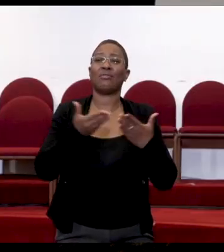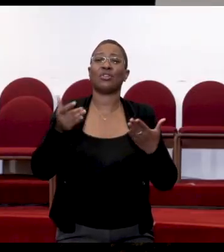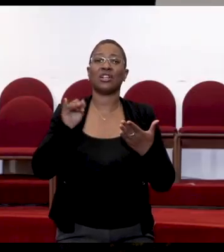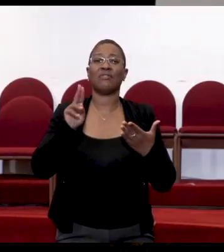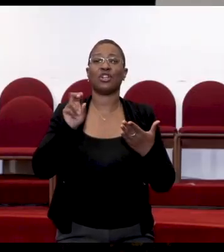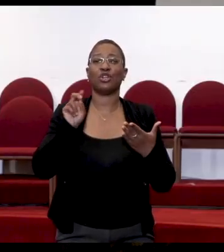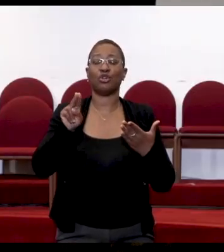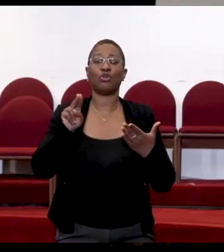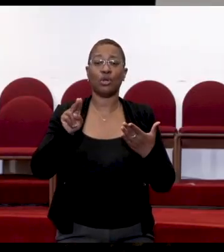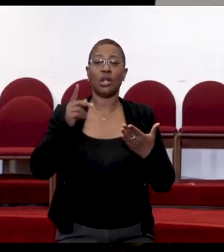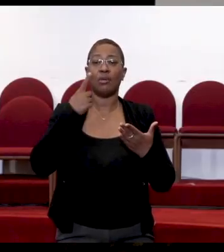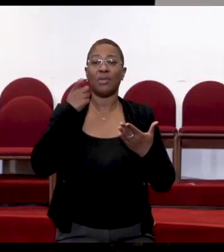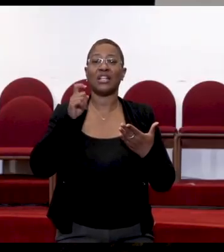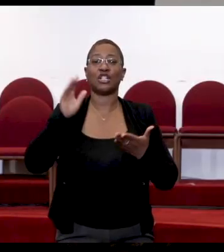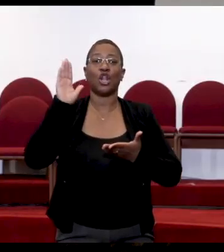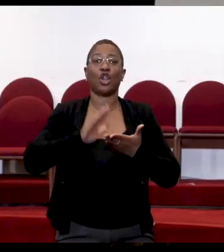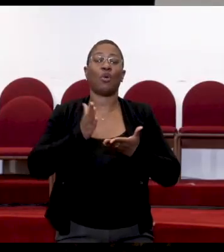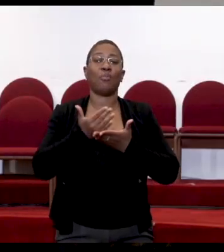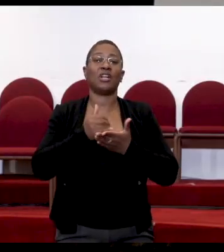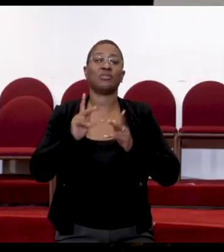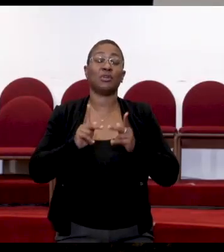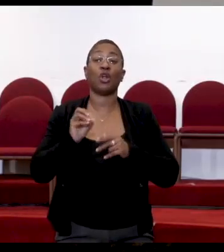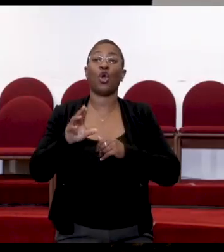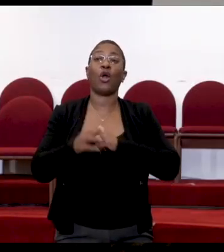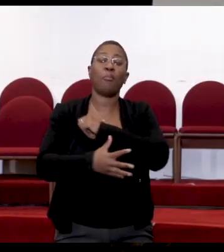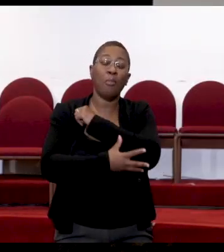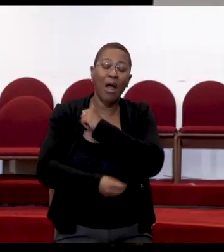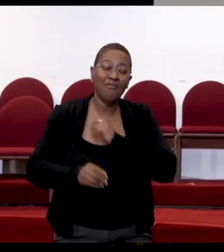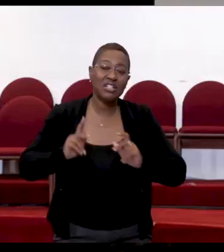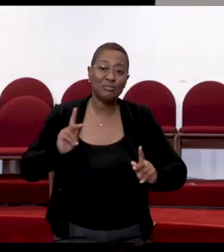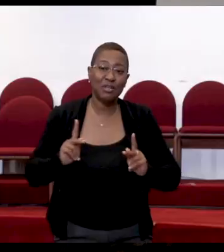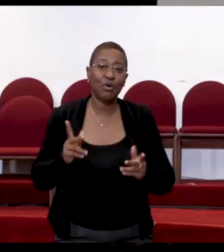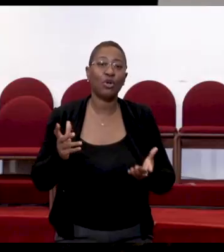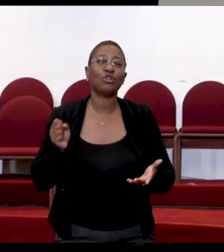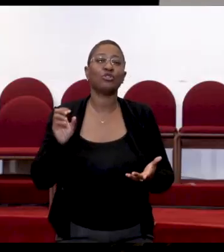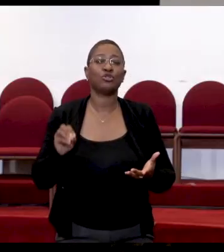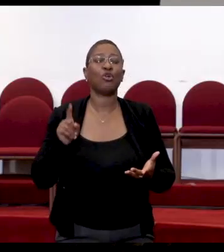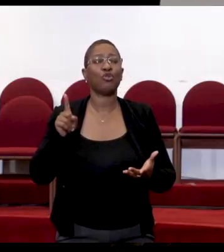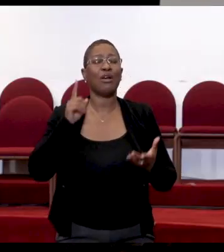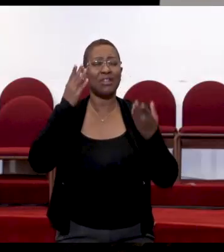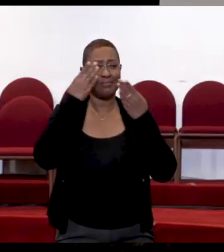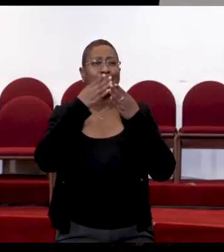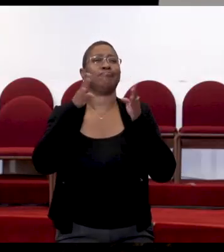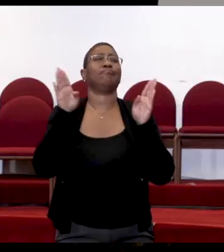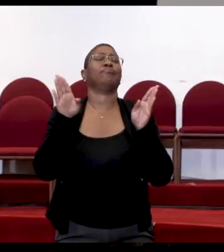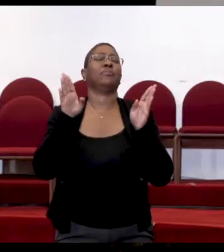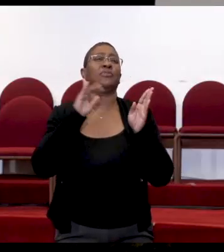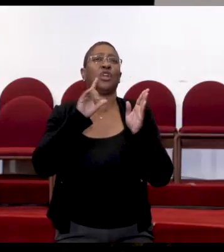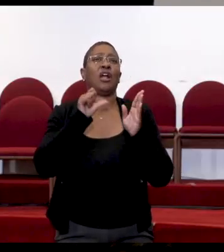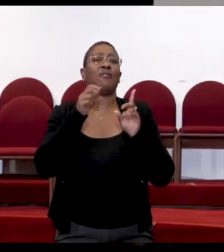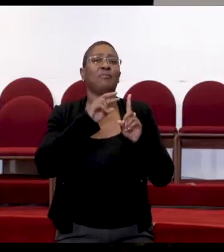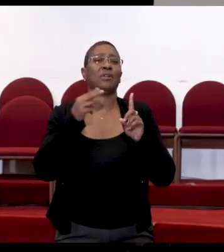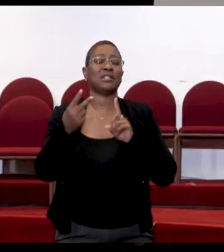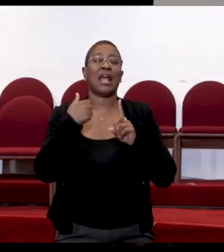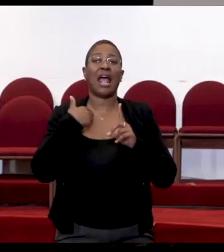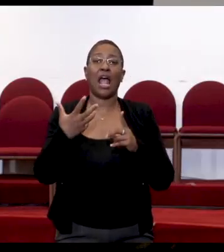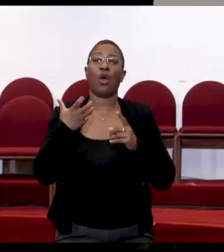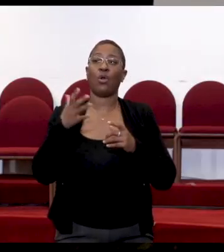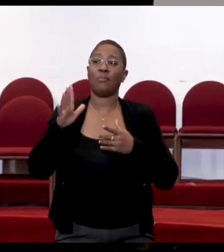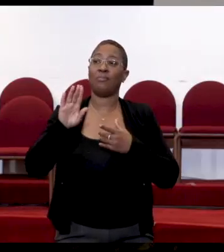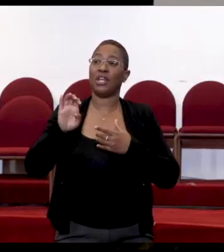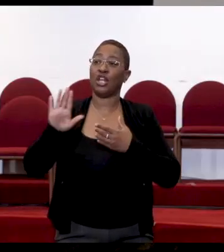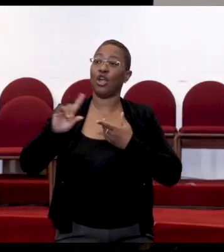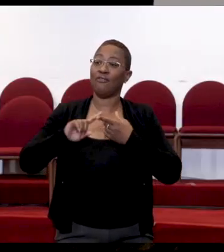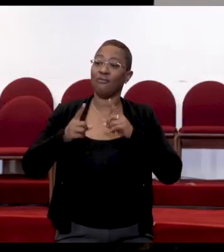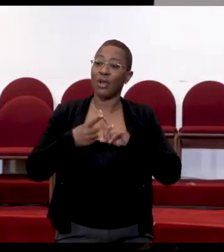just for low-budget people or impoverished people. And so you have to open up to other perspectives. I would like to be a friend. I would